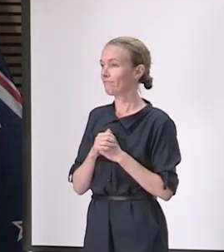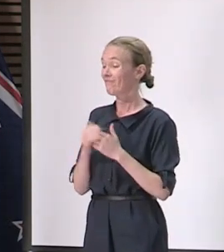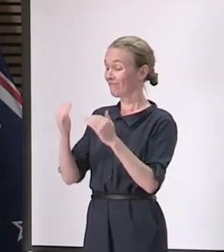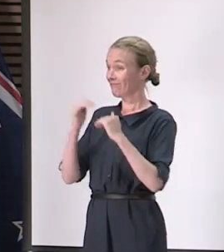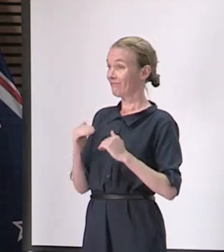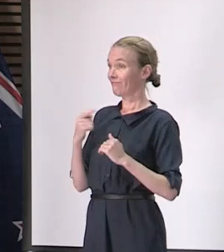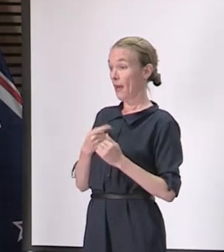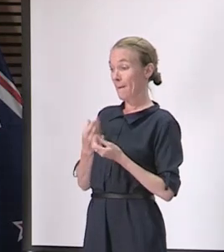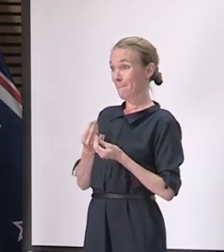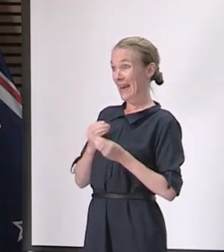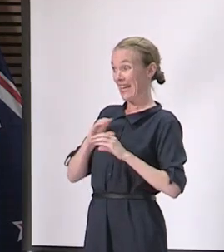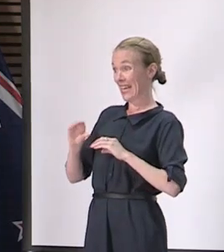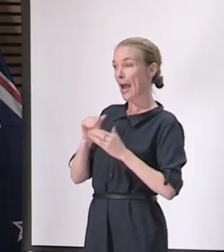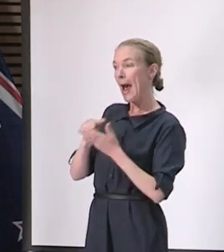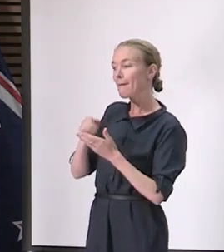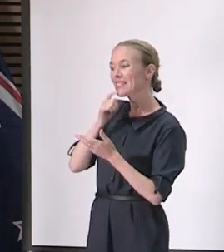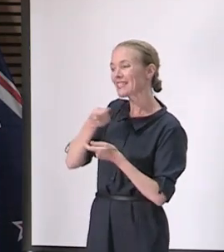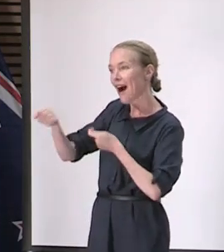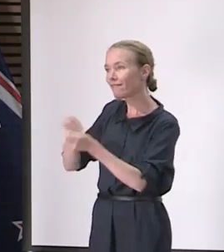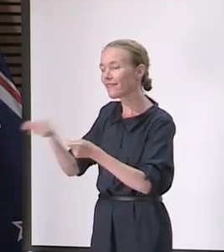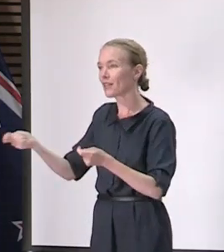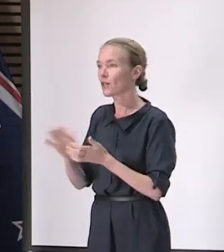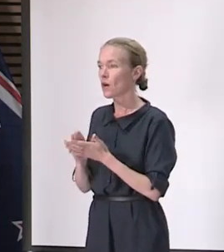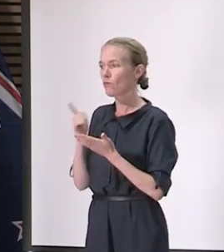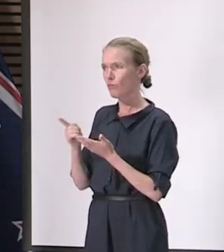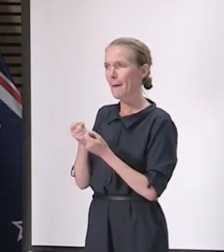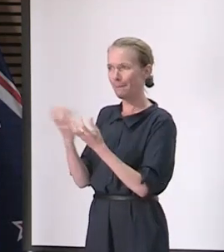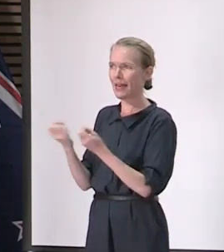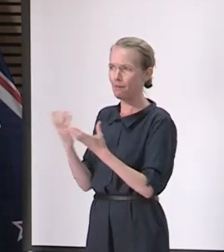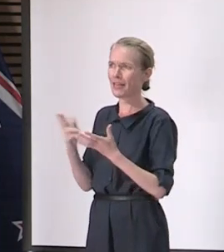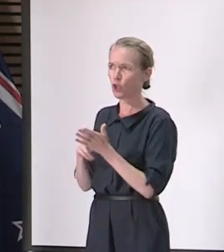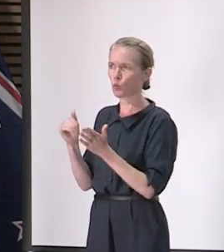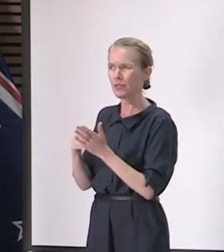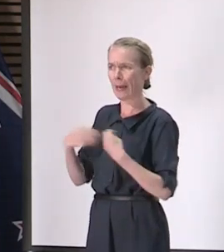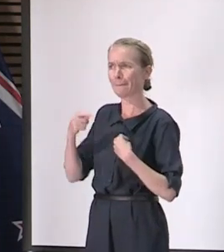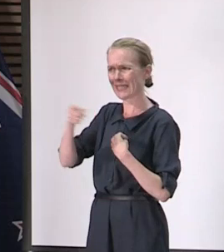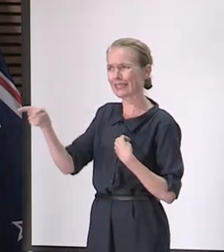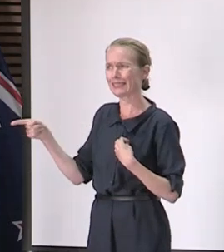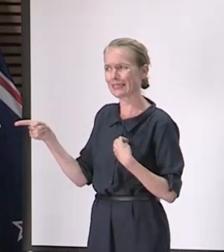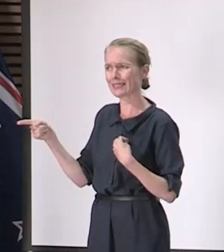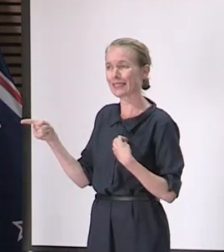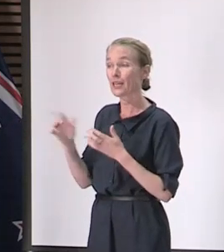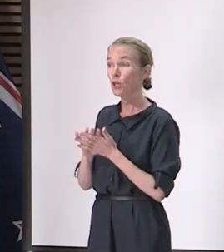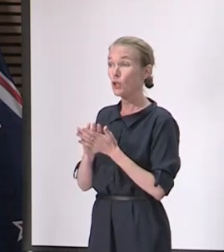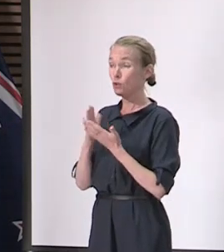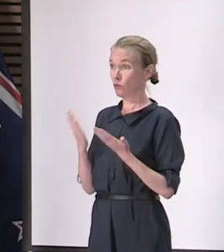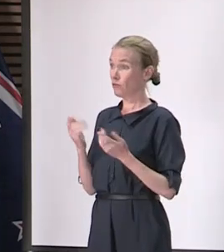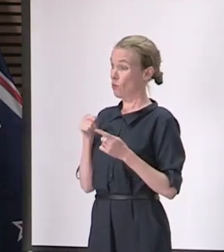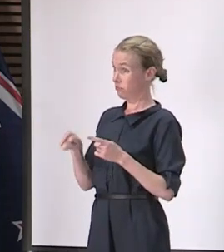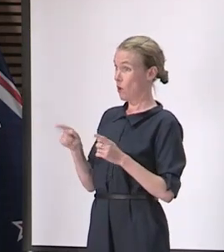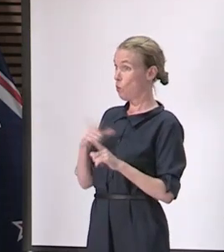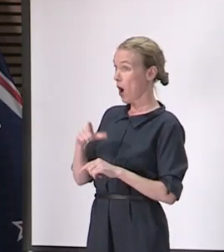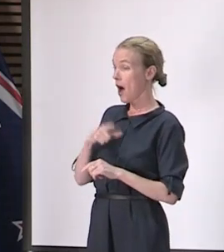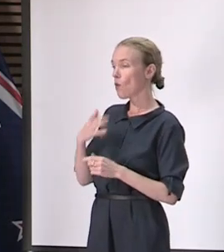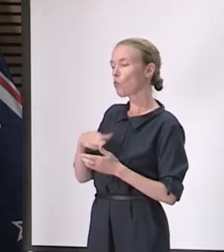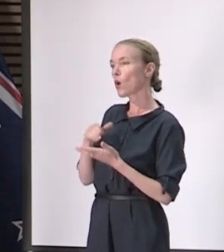out $10.7 billion to 1.75 million New Zealanders. That ultimately is what it has taken to make sure that we